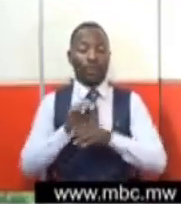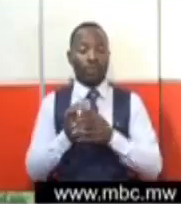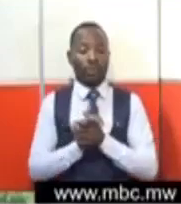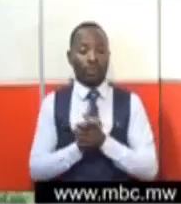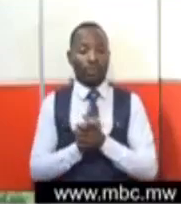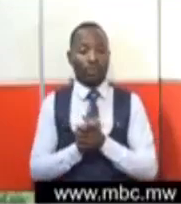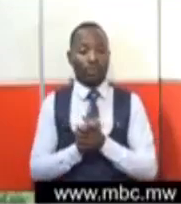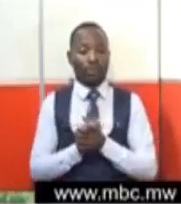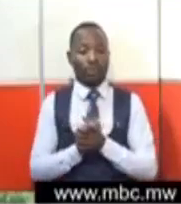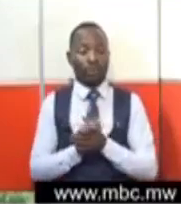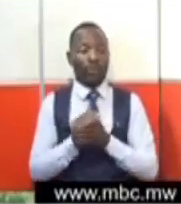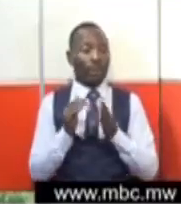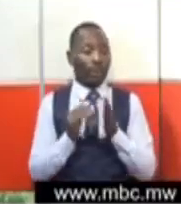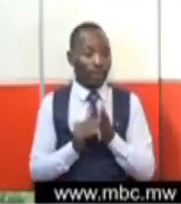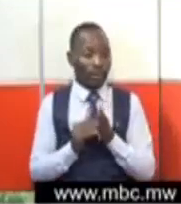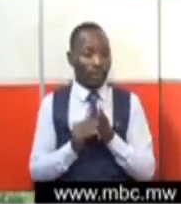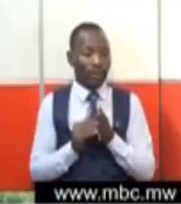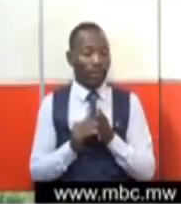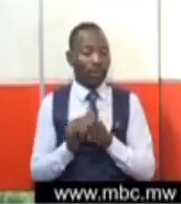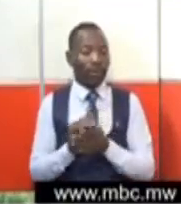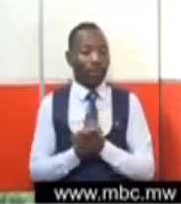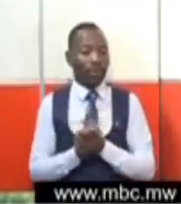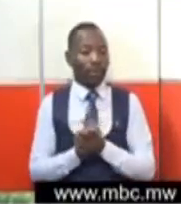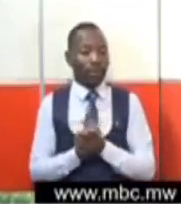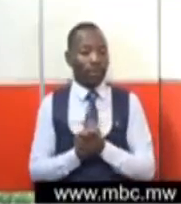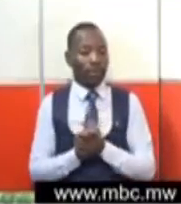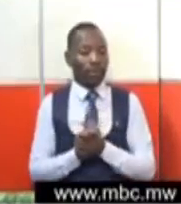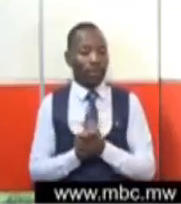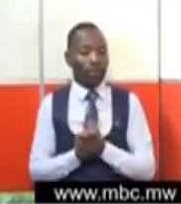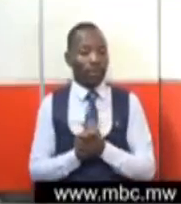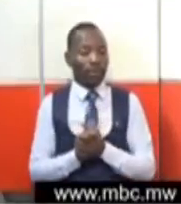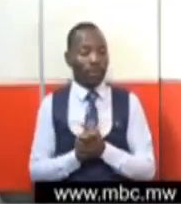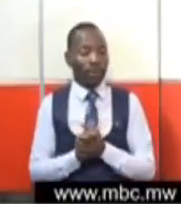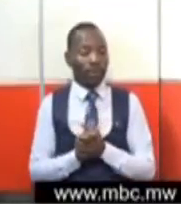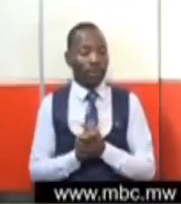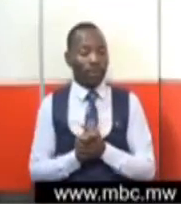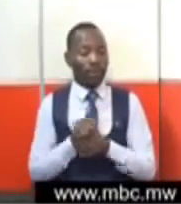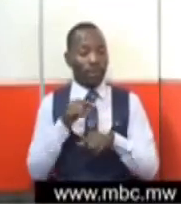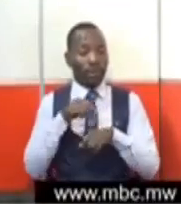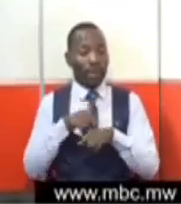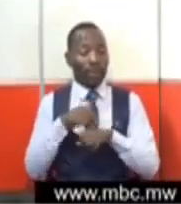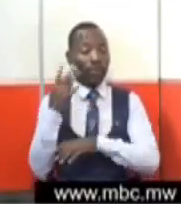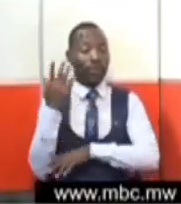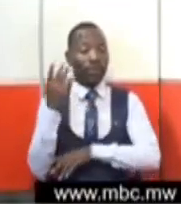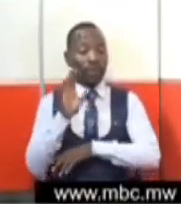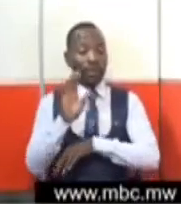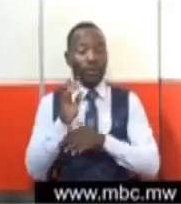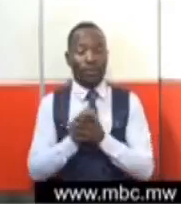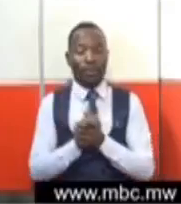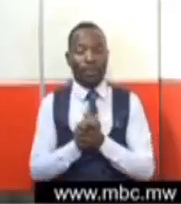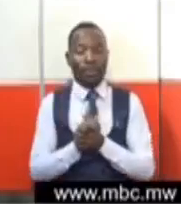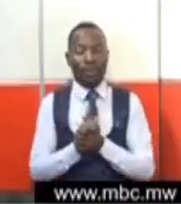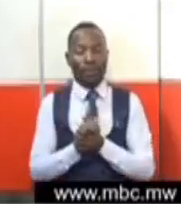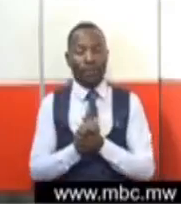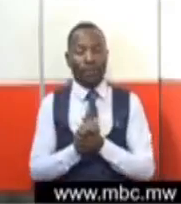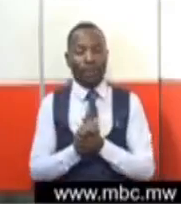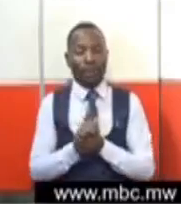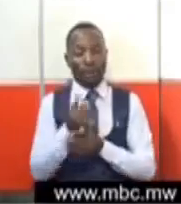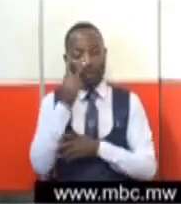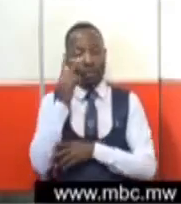that you also see the benefit of having such a company. During her presentation, Ombudsman Grace